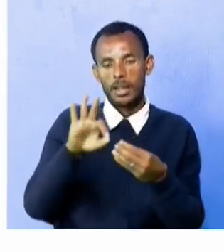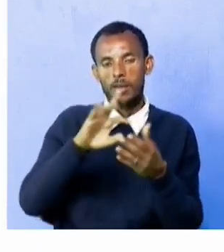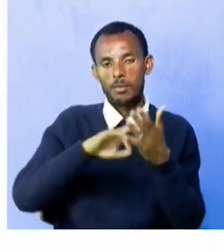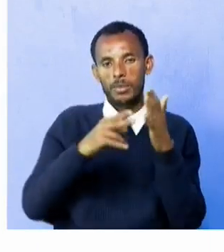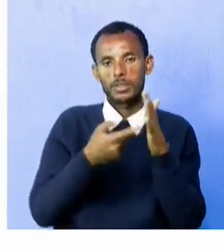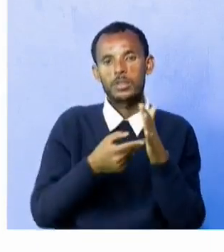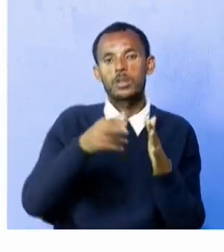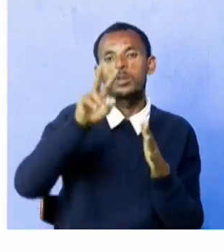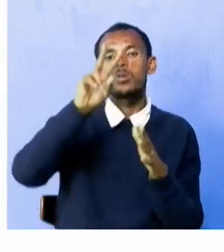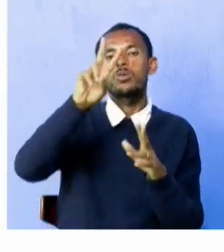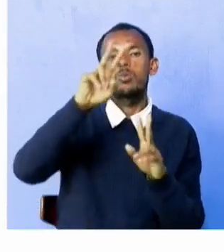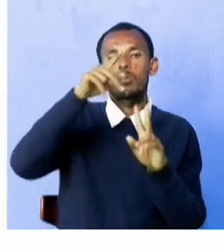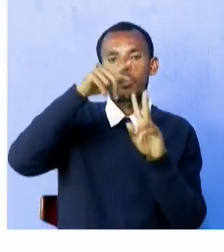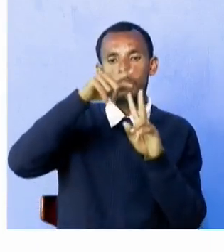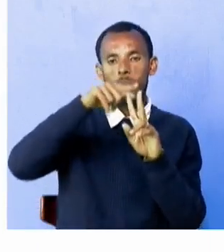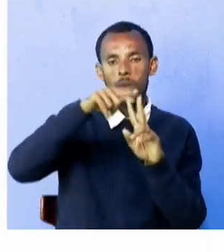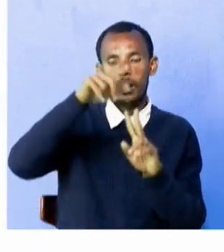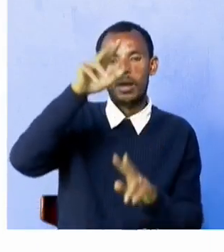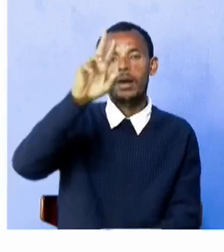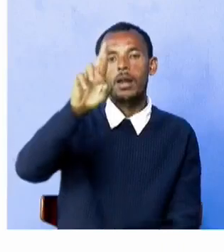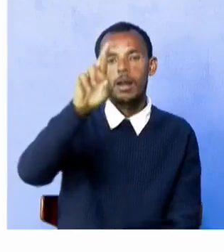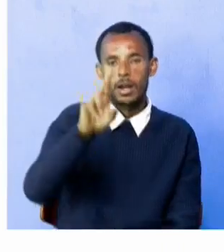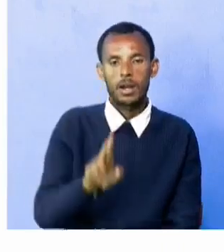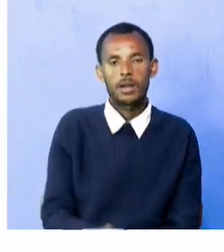2 pi r. Okay,